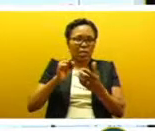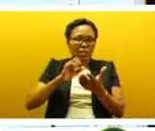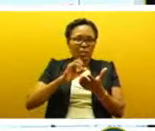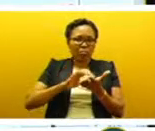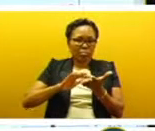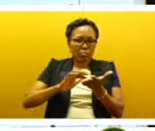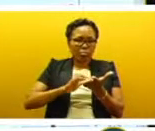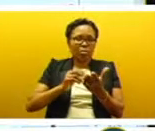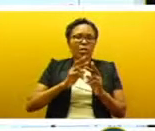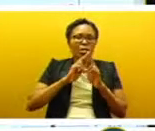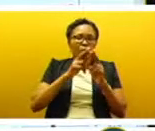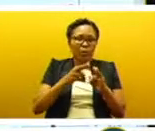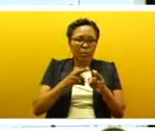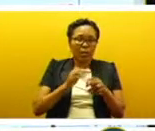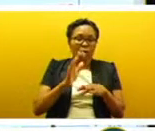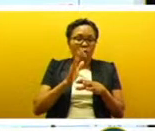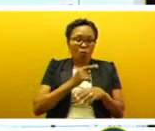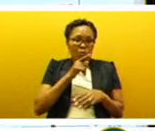Now, from this,